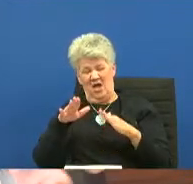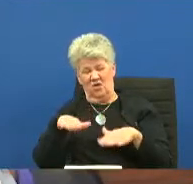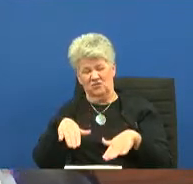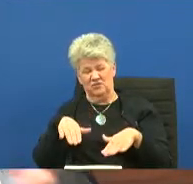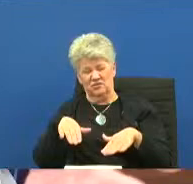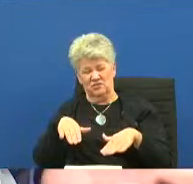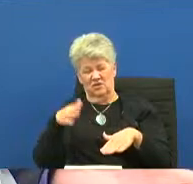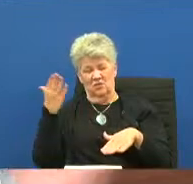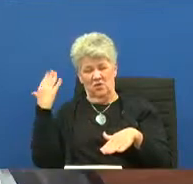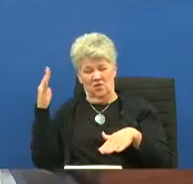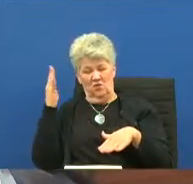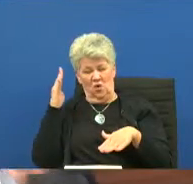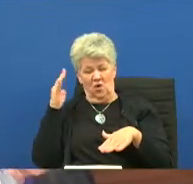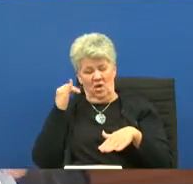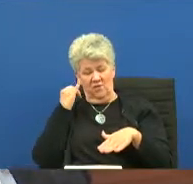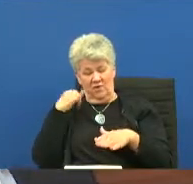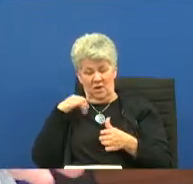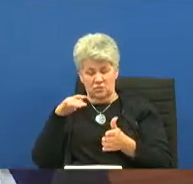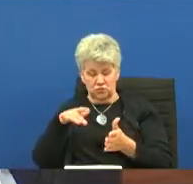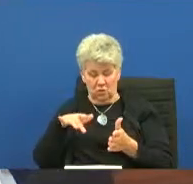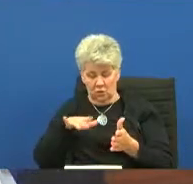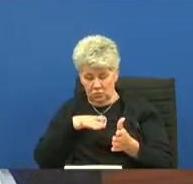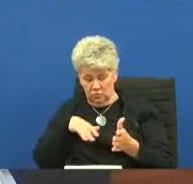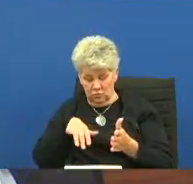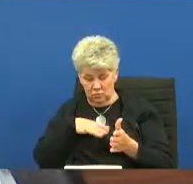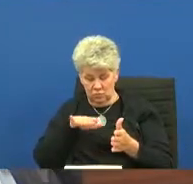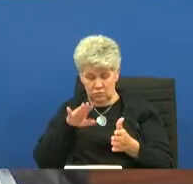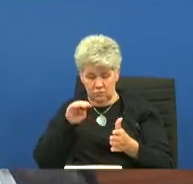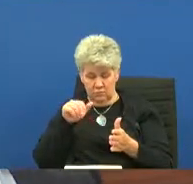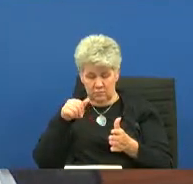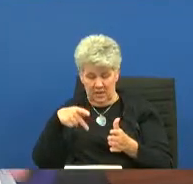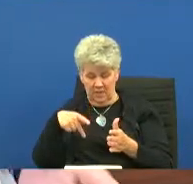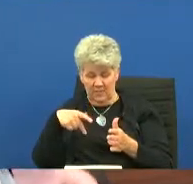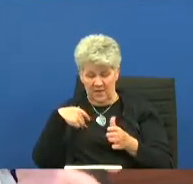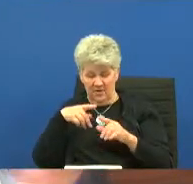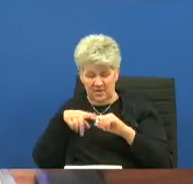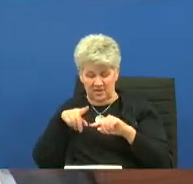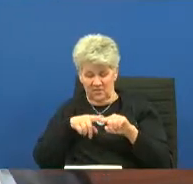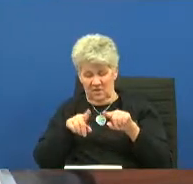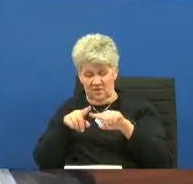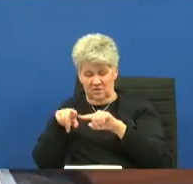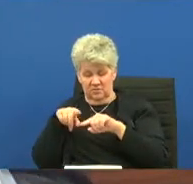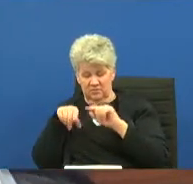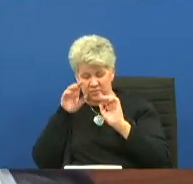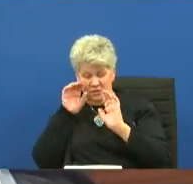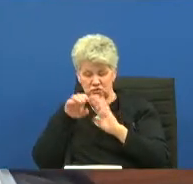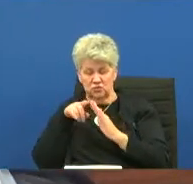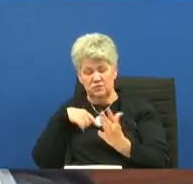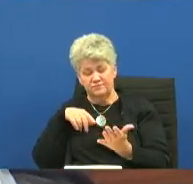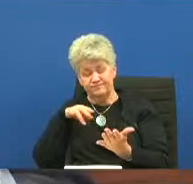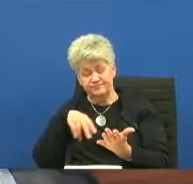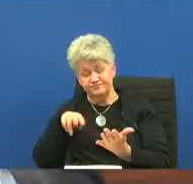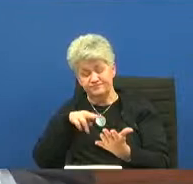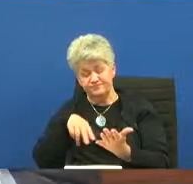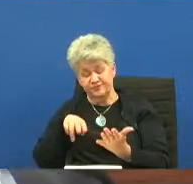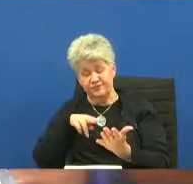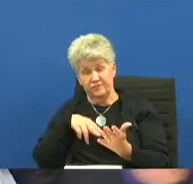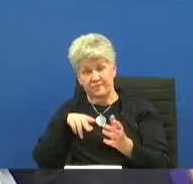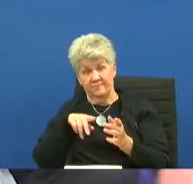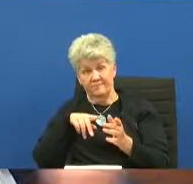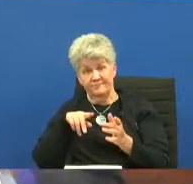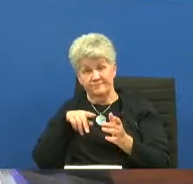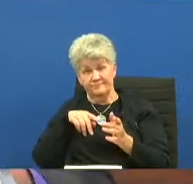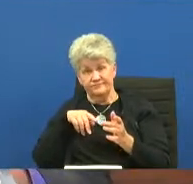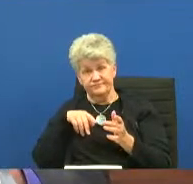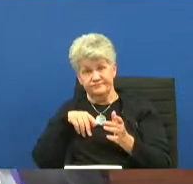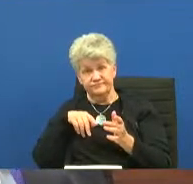keep kind of scrolling in different areas, Google Maps has different pictures in time and so on and so forth. As I move down